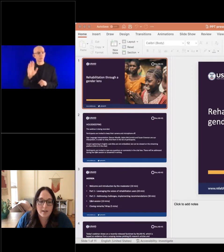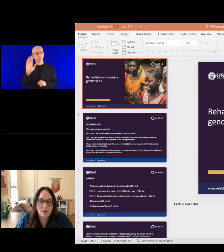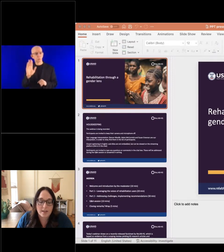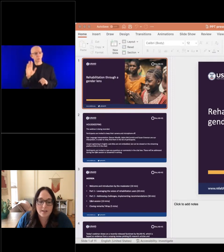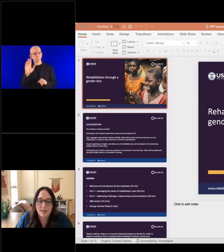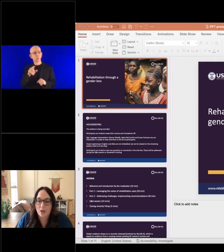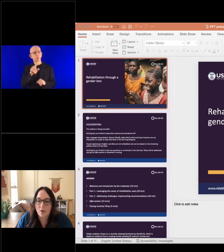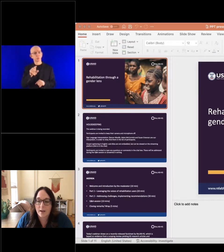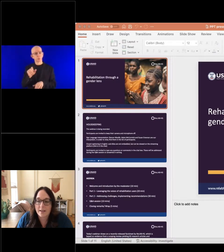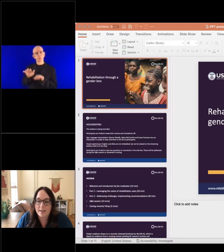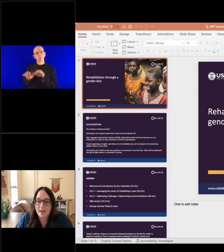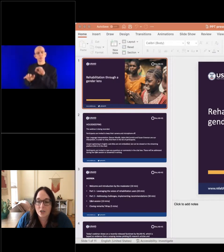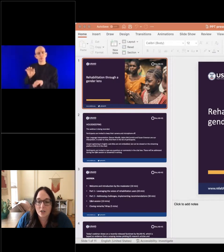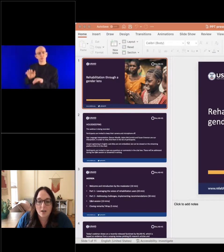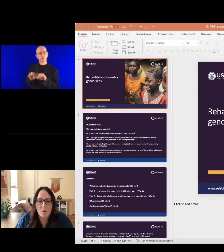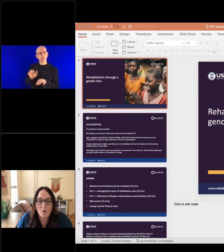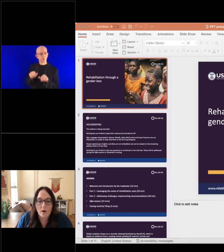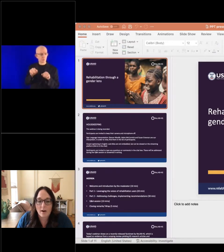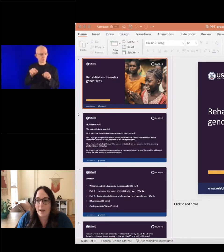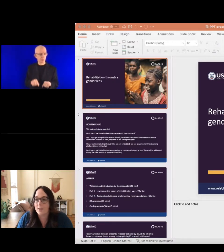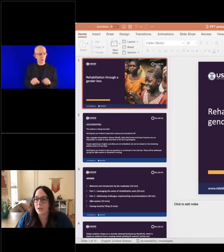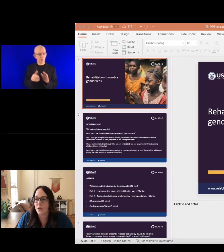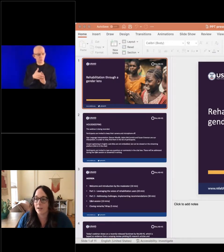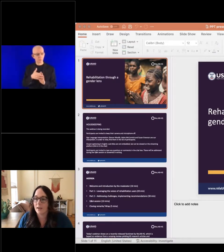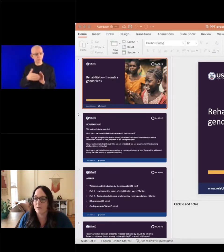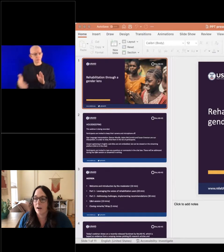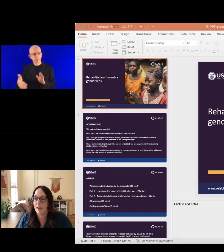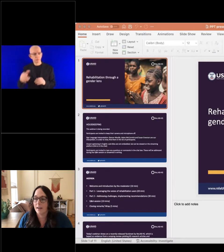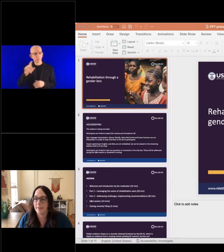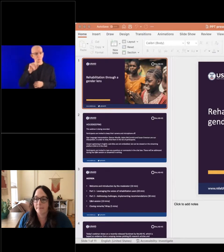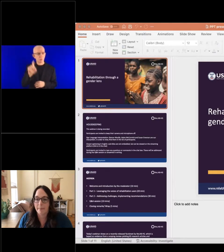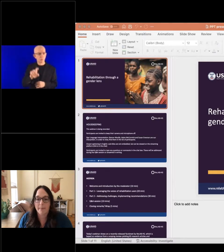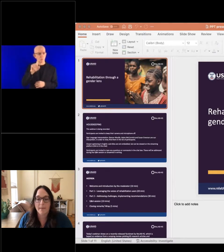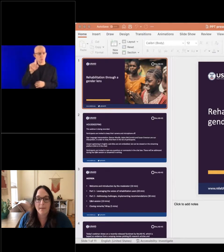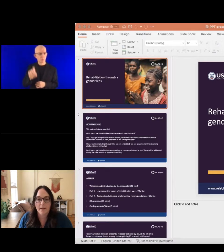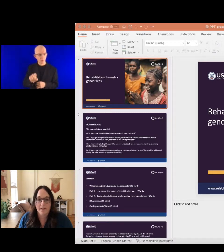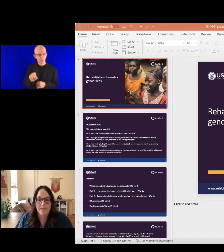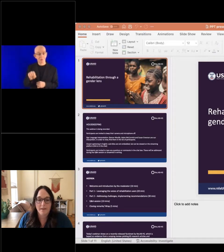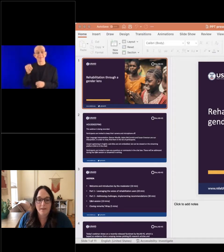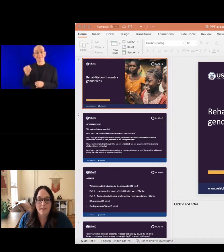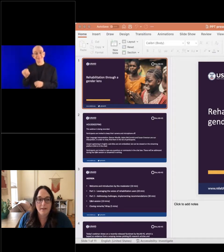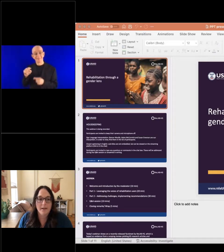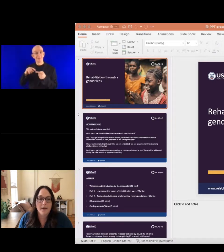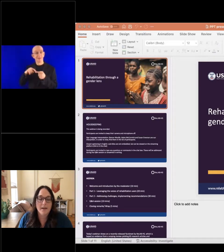be addressed in the Q&A session or answered in writing.